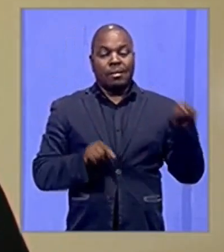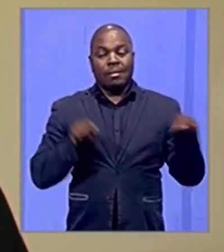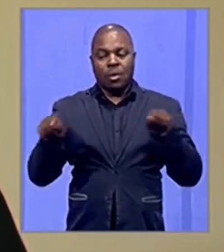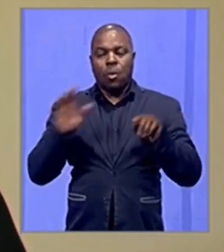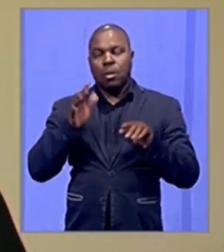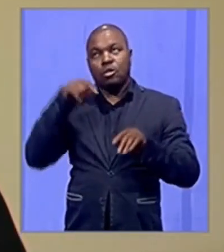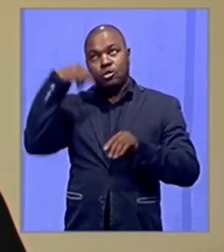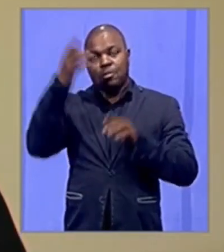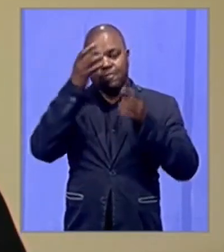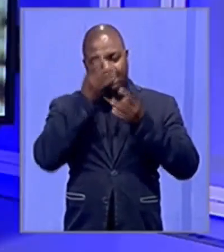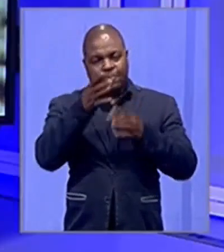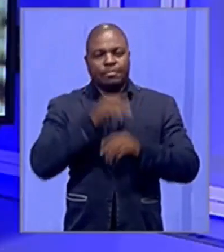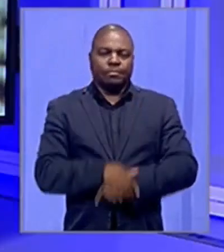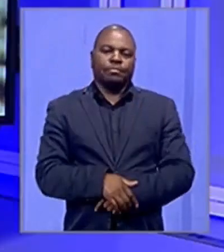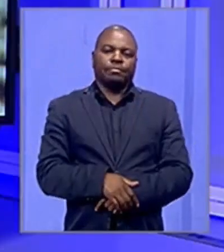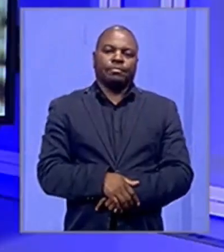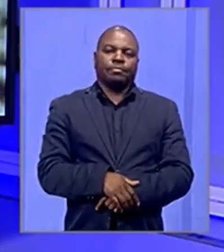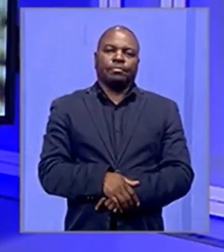you tomorrow.